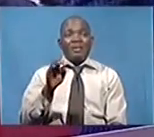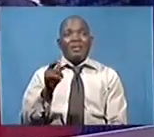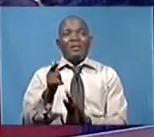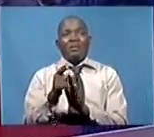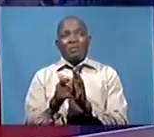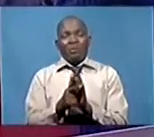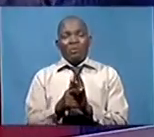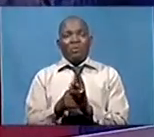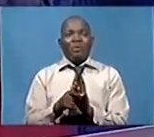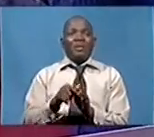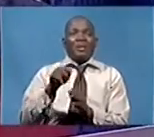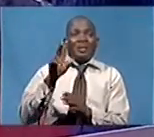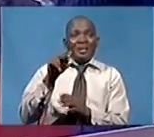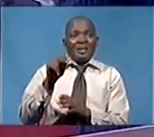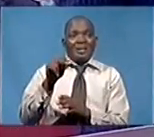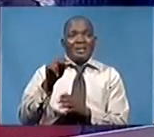Yes,